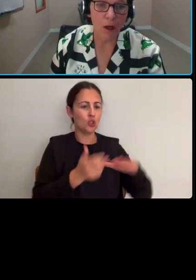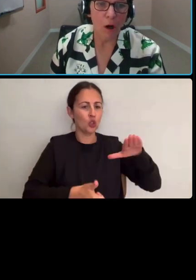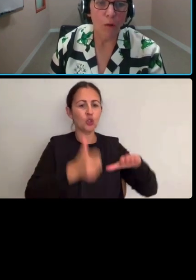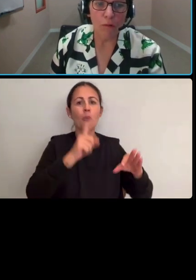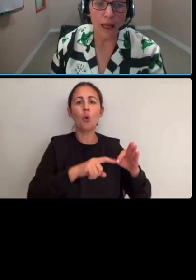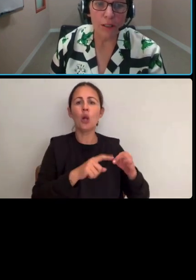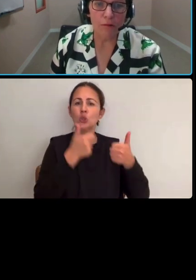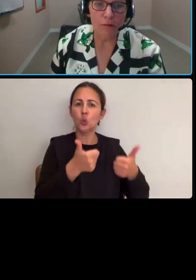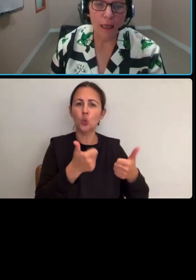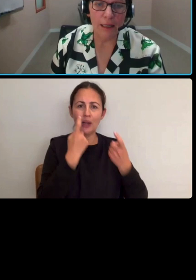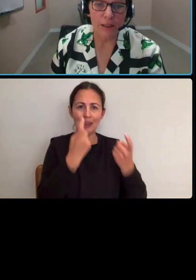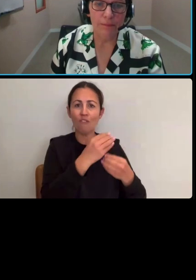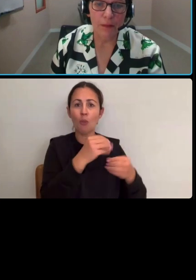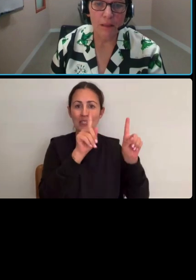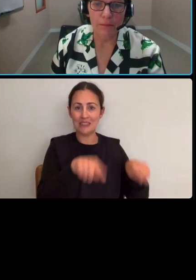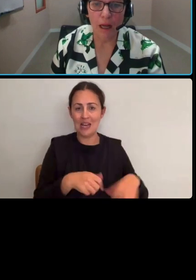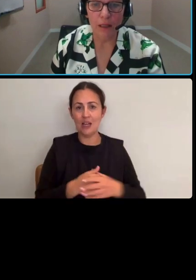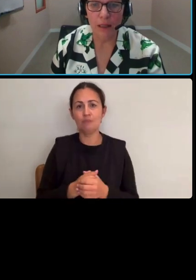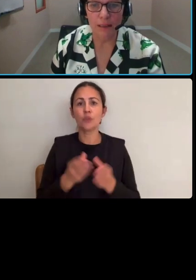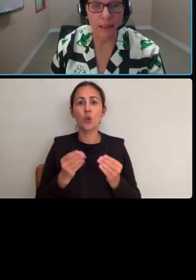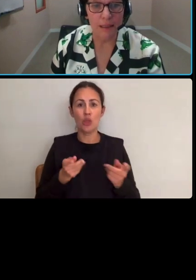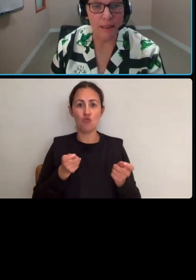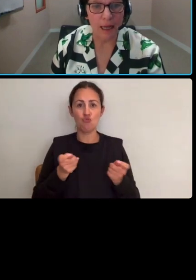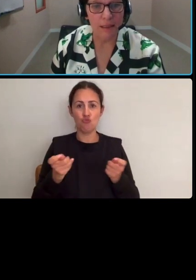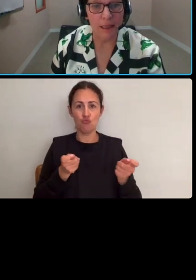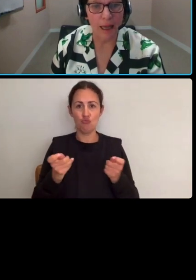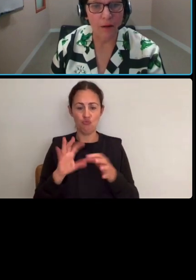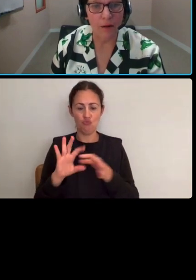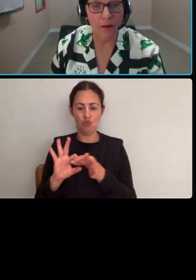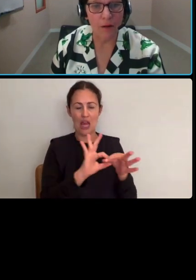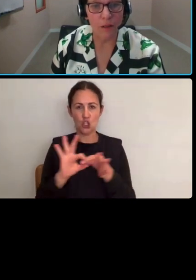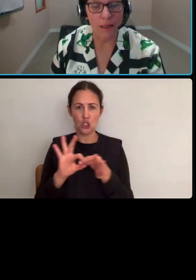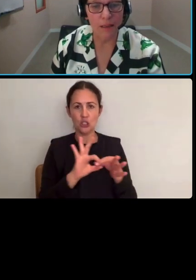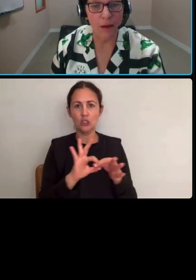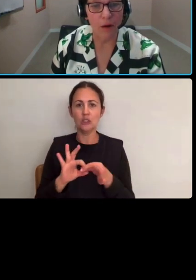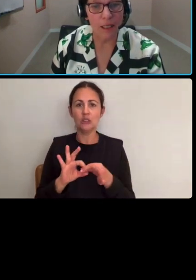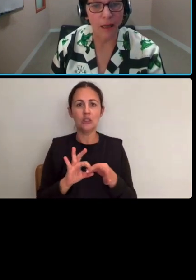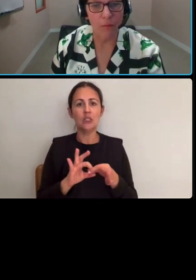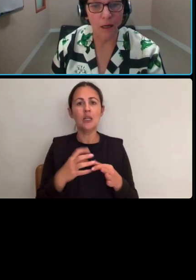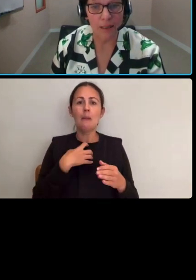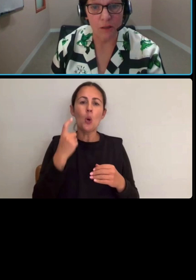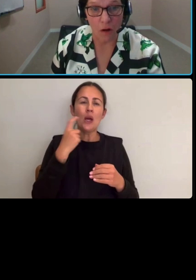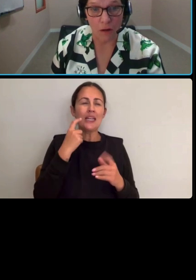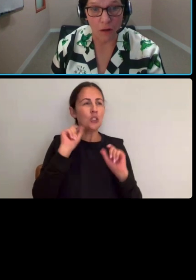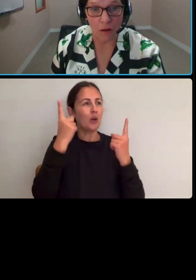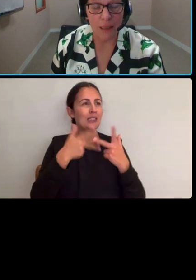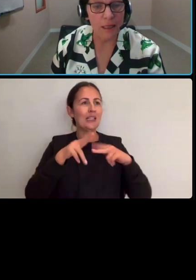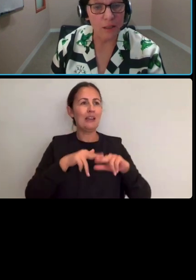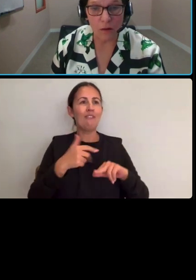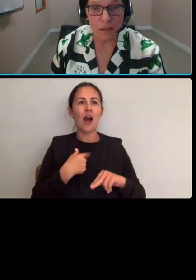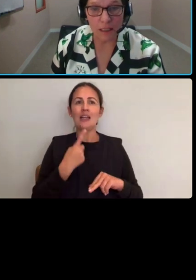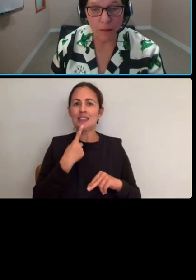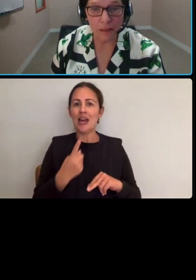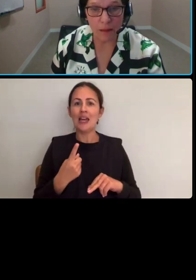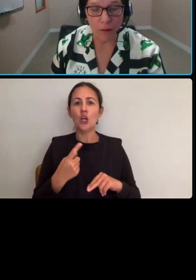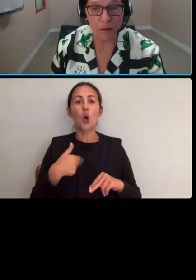people. With a relational regulation, sometimes I think it's easier to understand when I explain what it is not. It